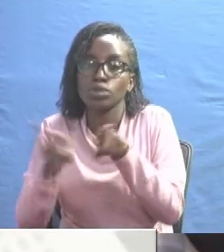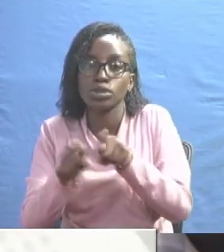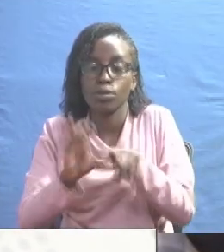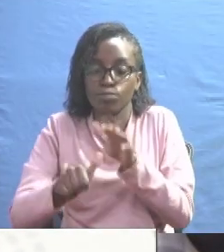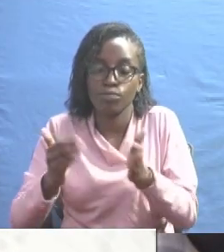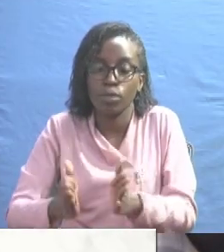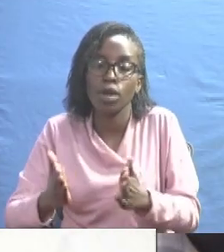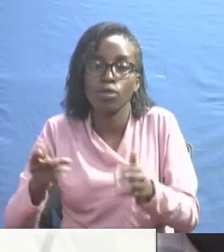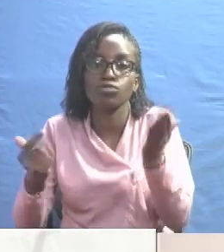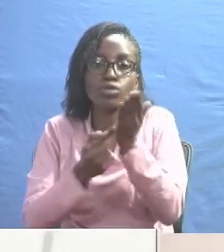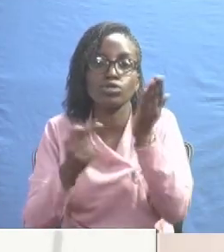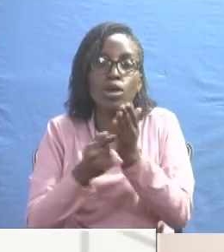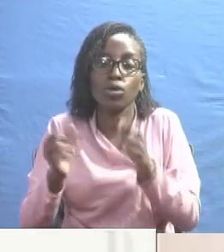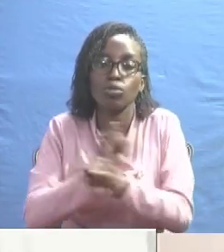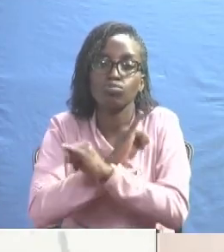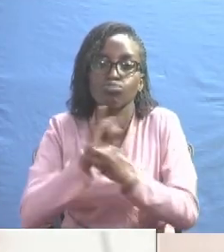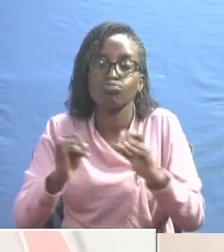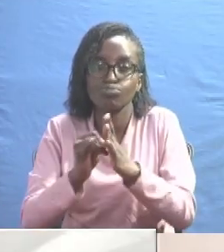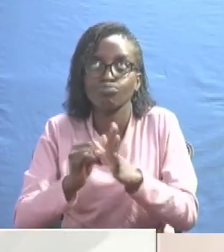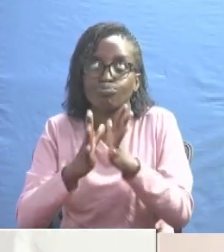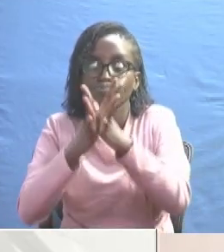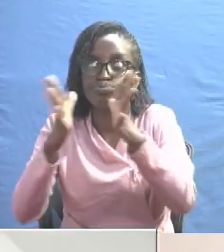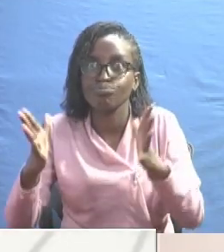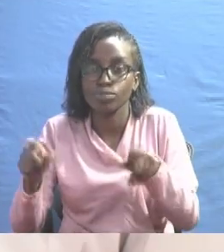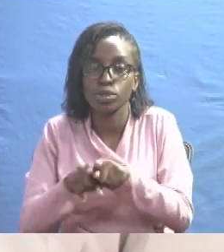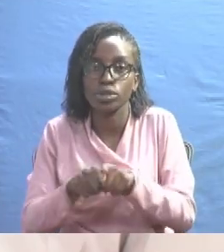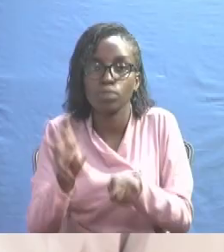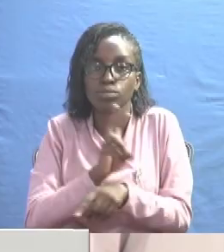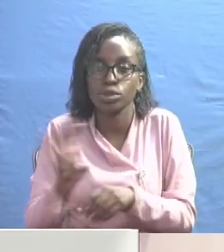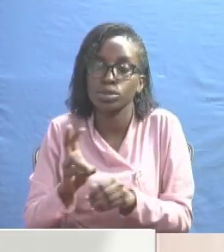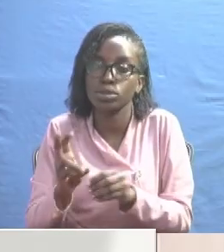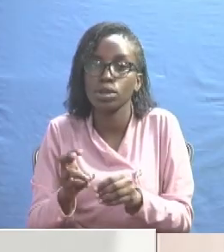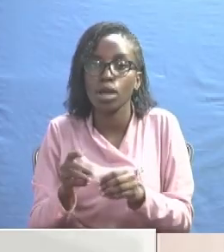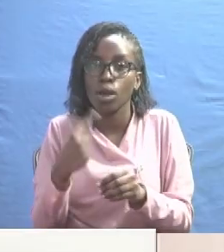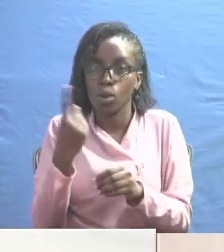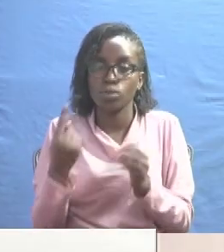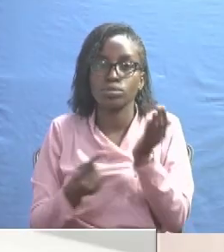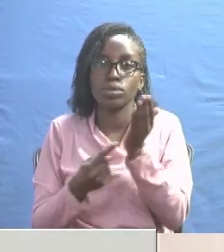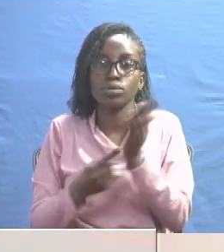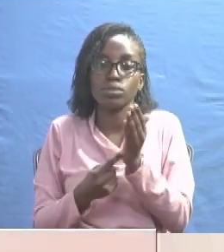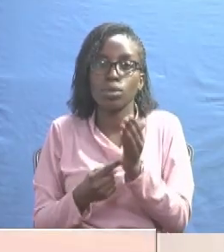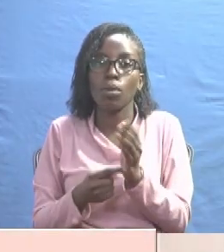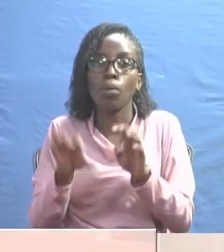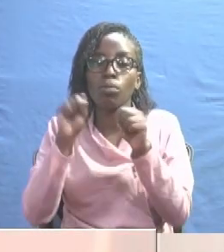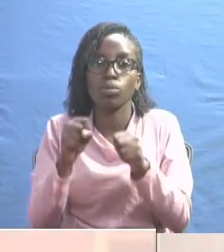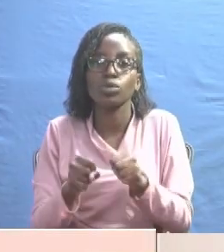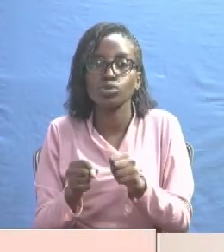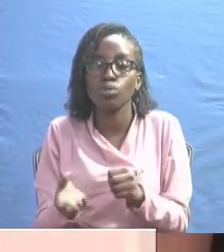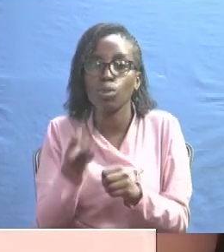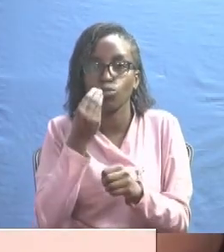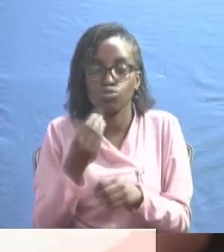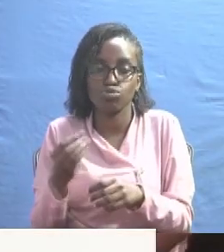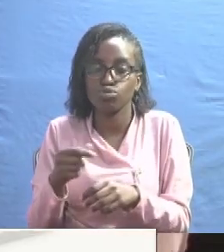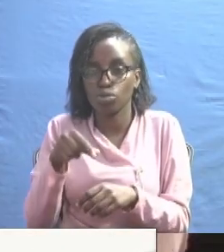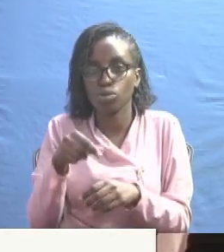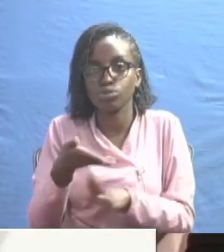remains loud and clear, the farmers are now looked upon to embrace these technologies in an effort to boost food security as well as deal with